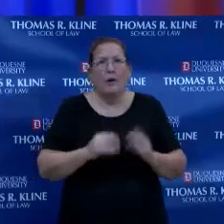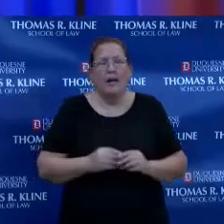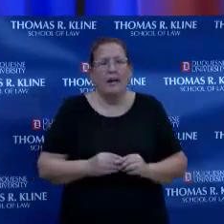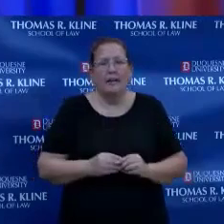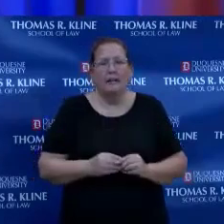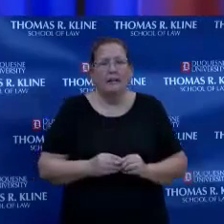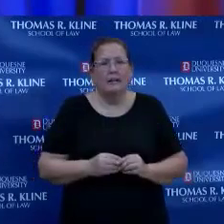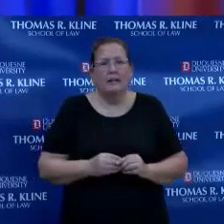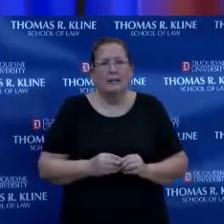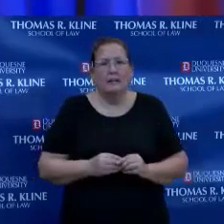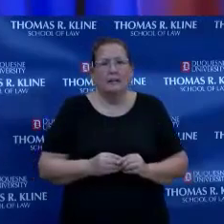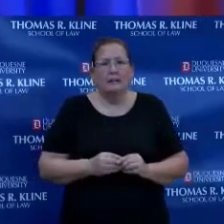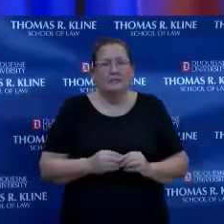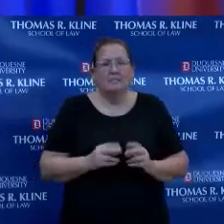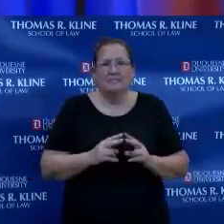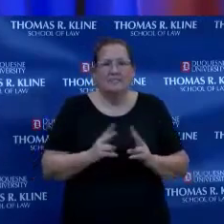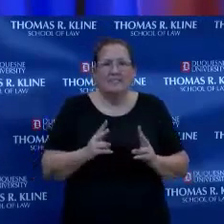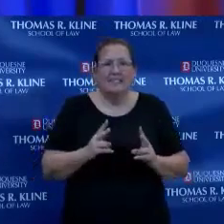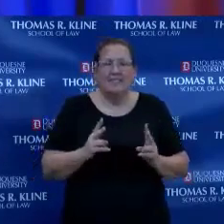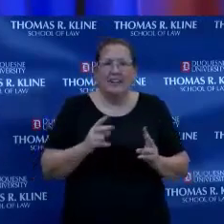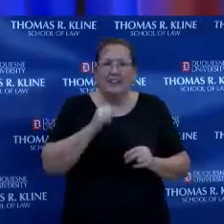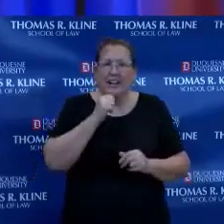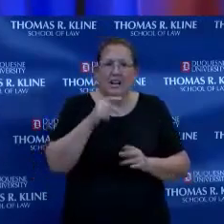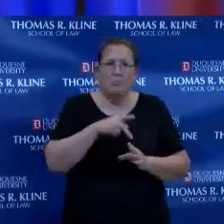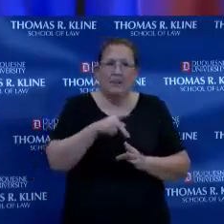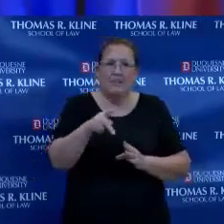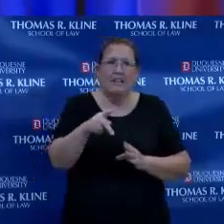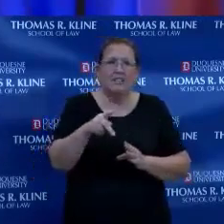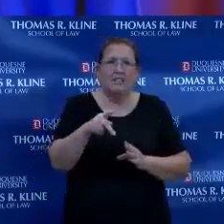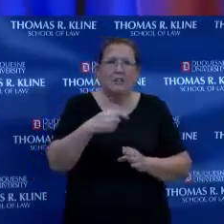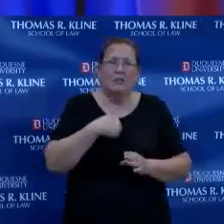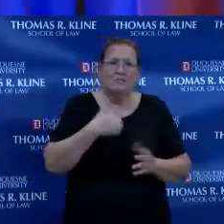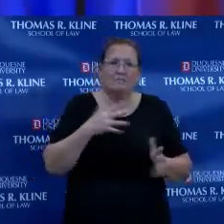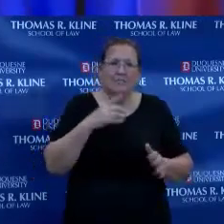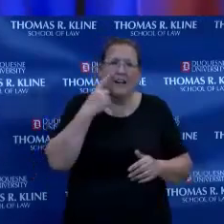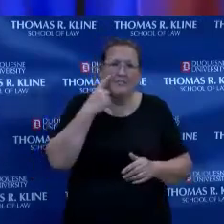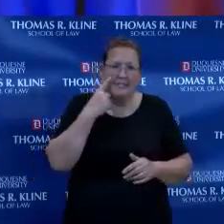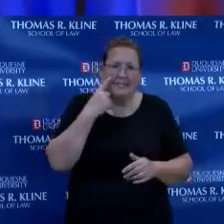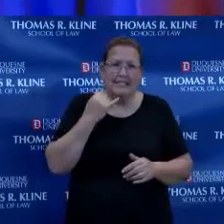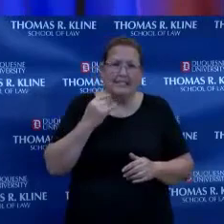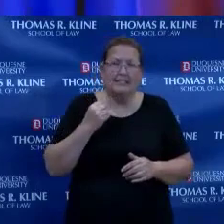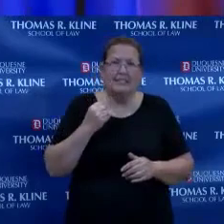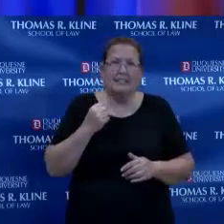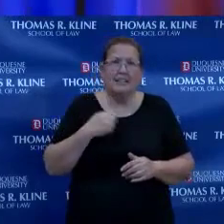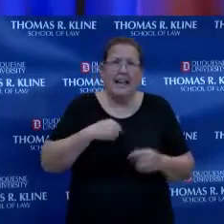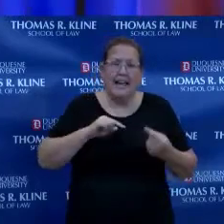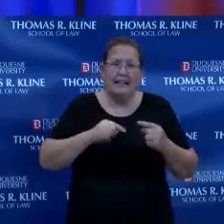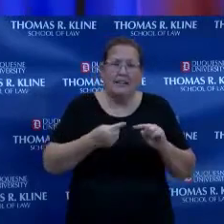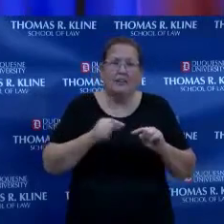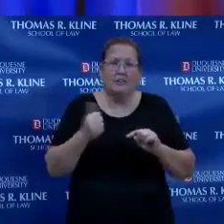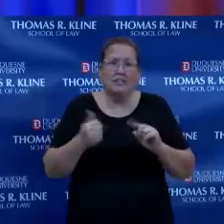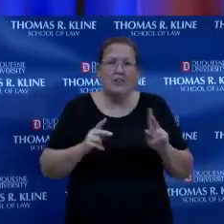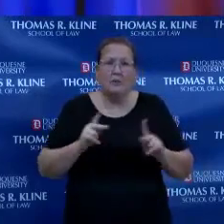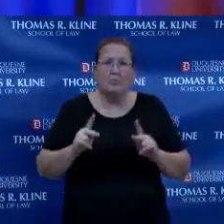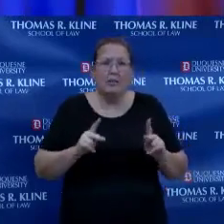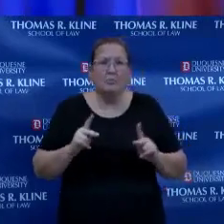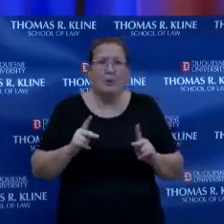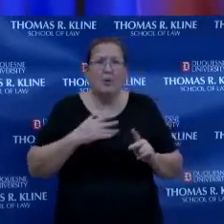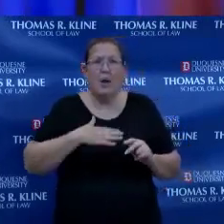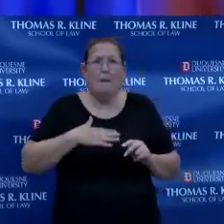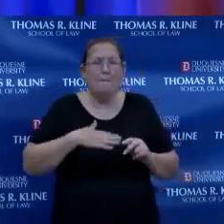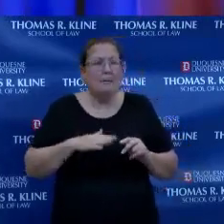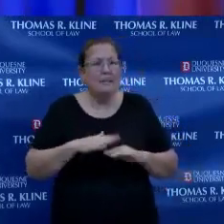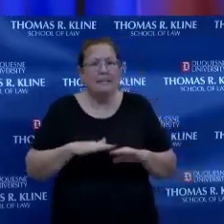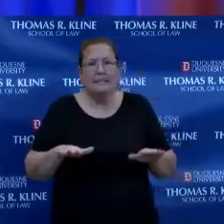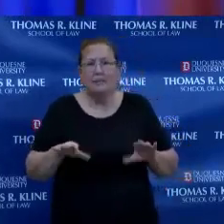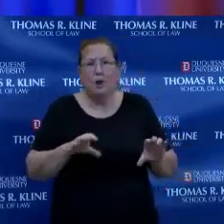It is unbecoming and unprofessional. I've seen it, and it hurts other people. Please don't do